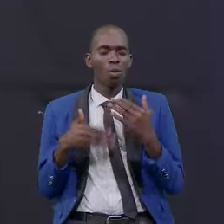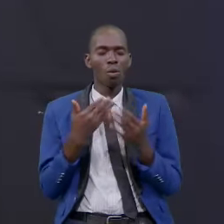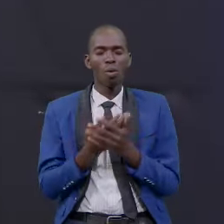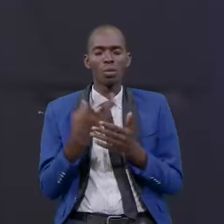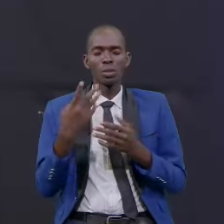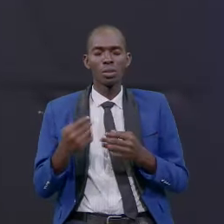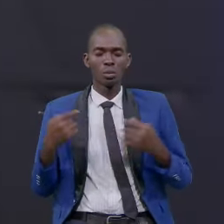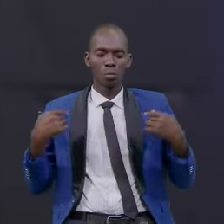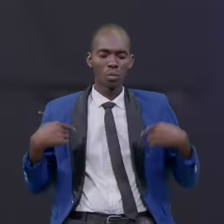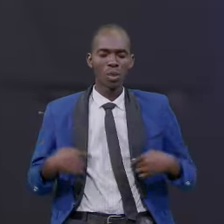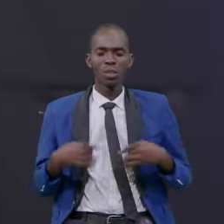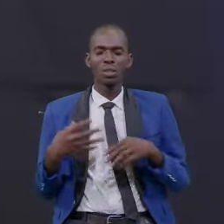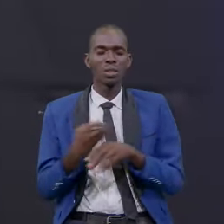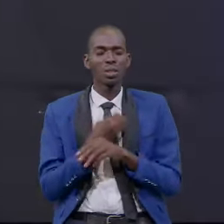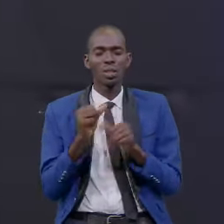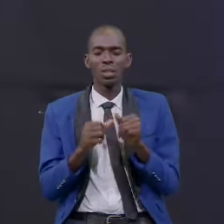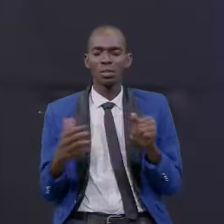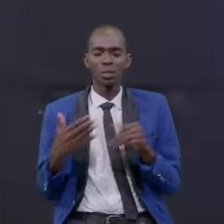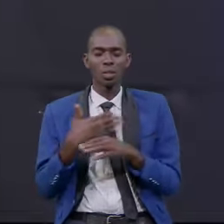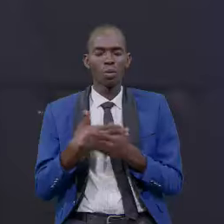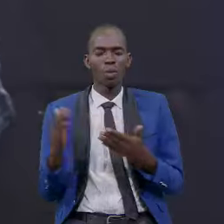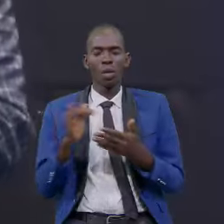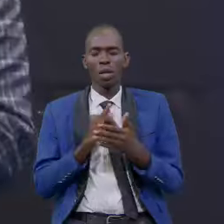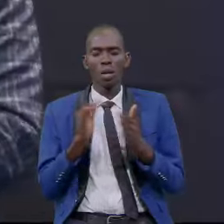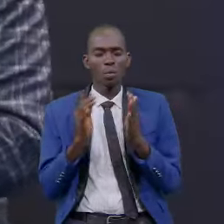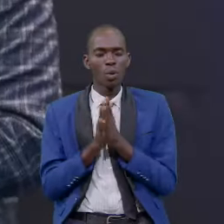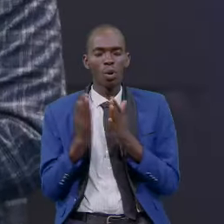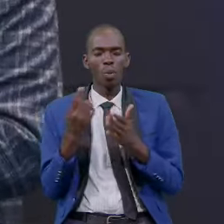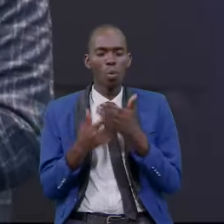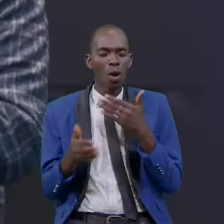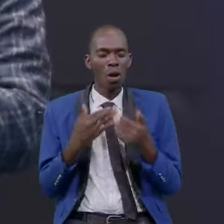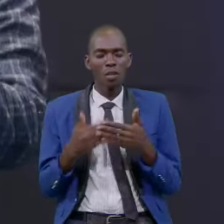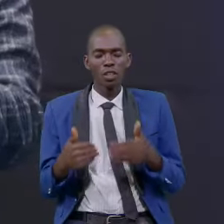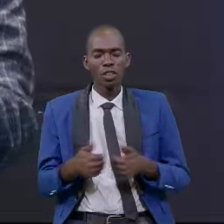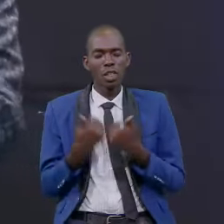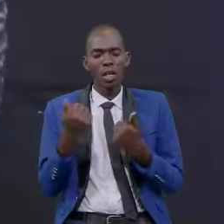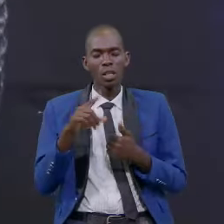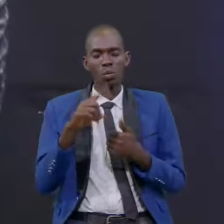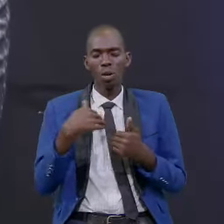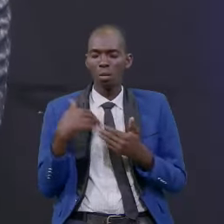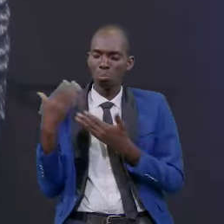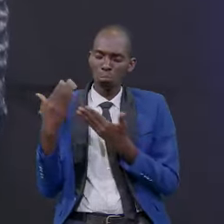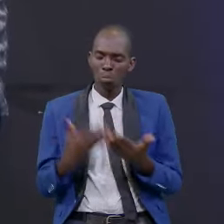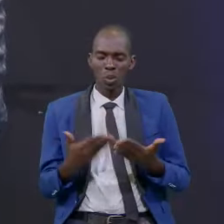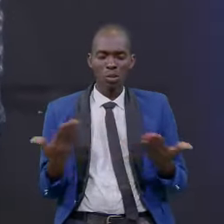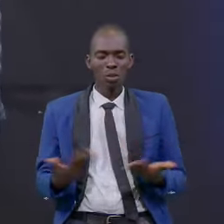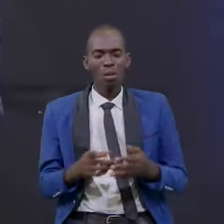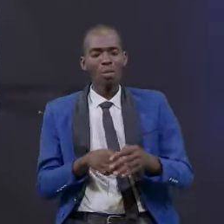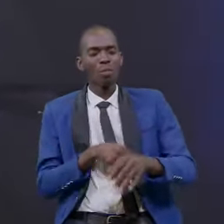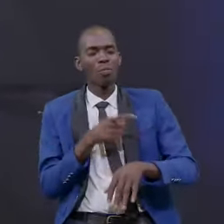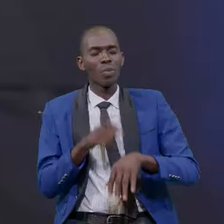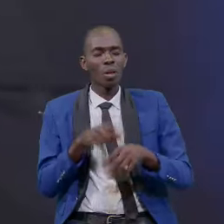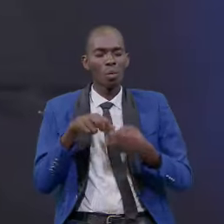everything away. Lord, I pray that whatever challenge anyone has brought, long-standing problem, I pray